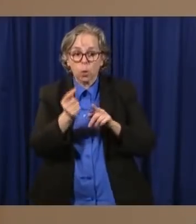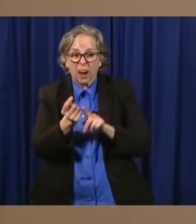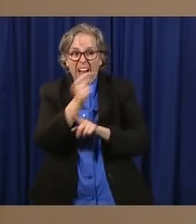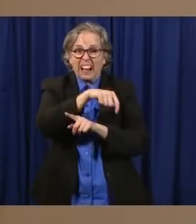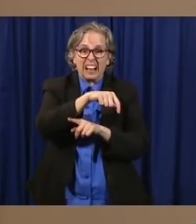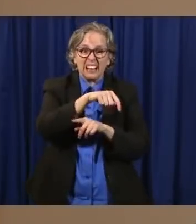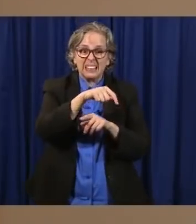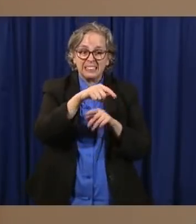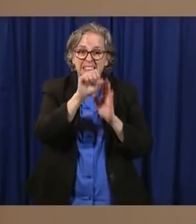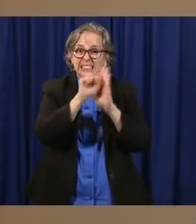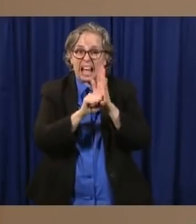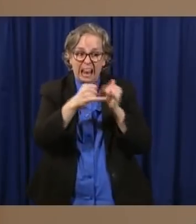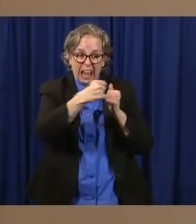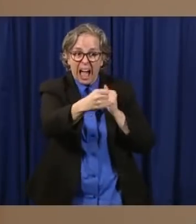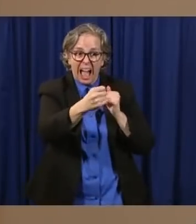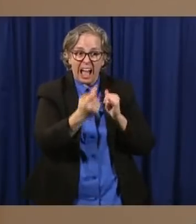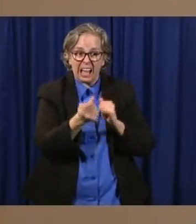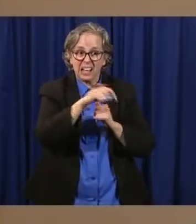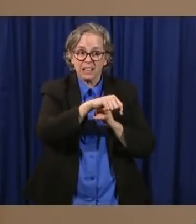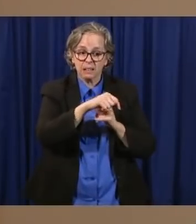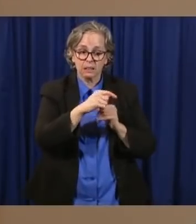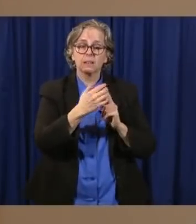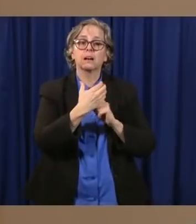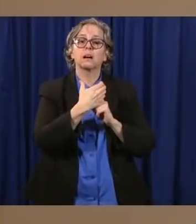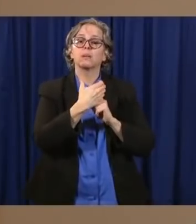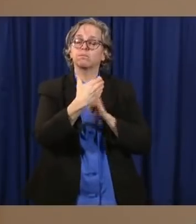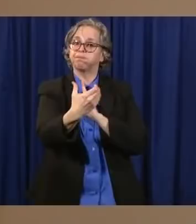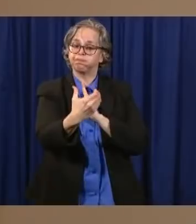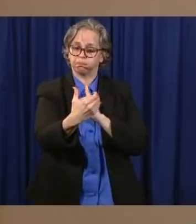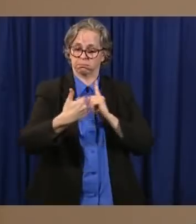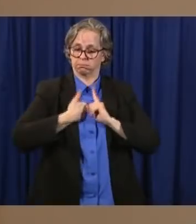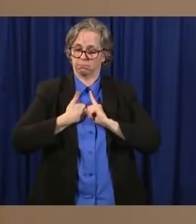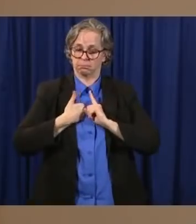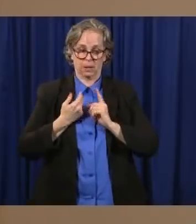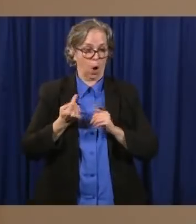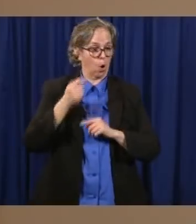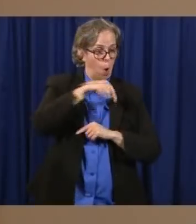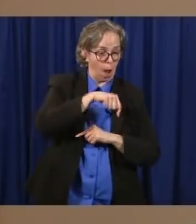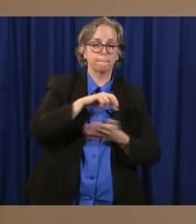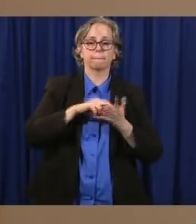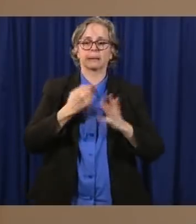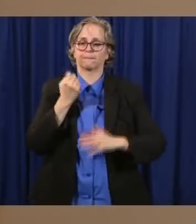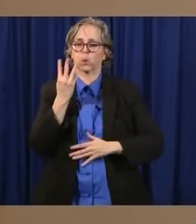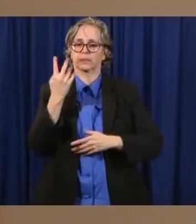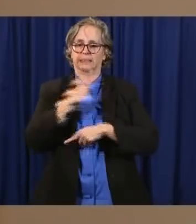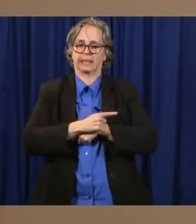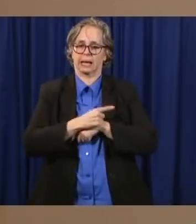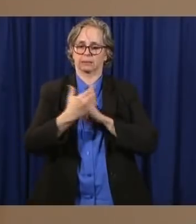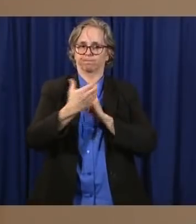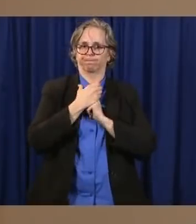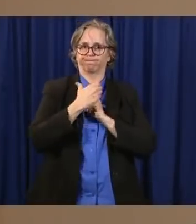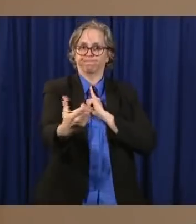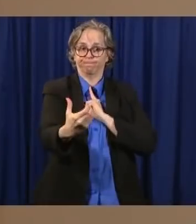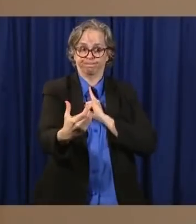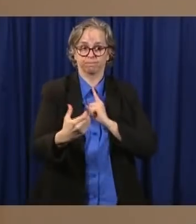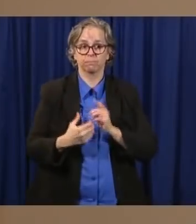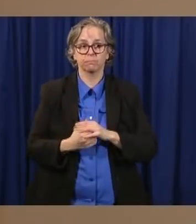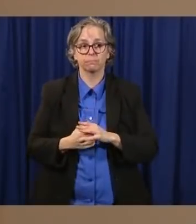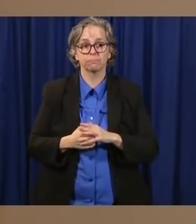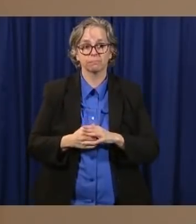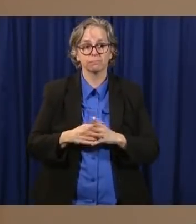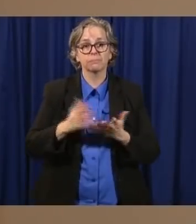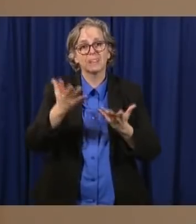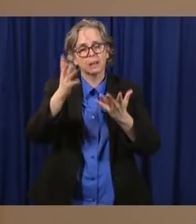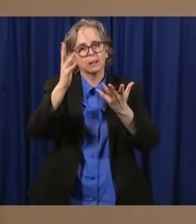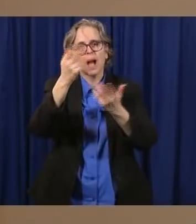for the 14 days. And then the hygiene. And so I think if we practice all those things, we're going to